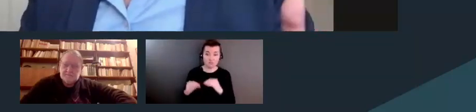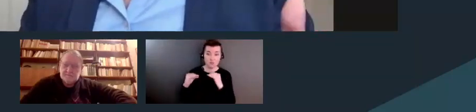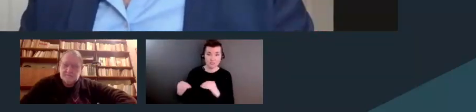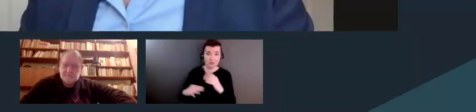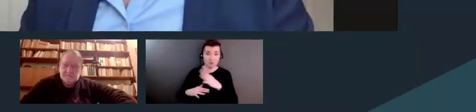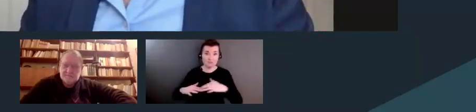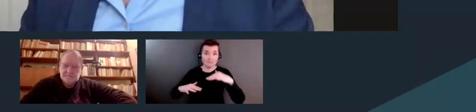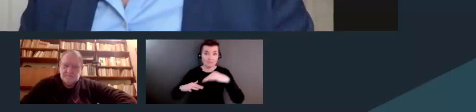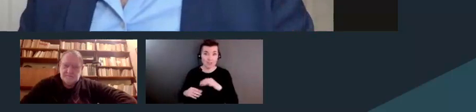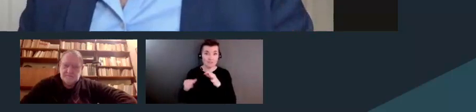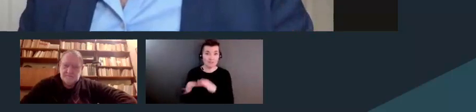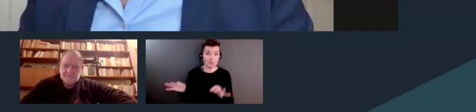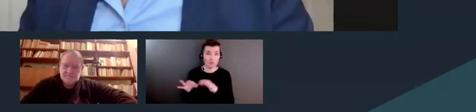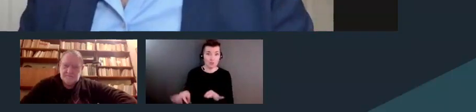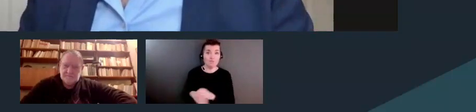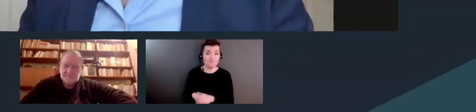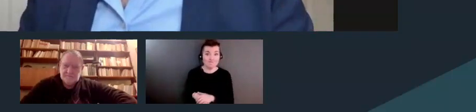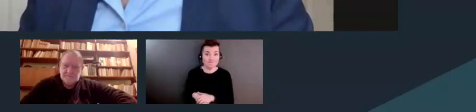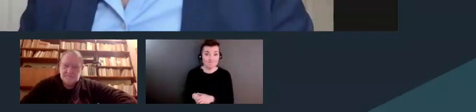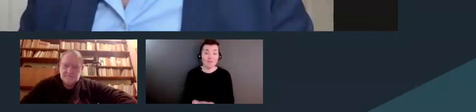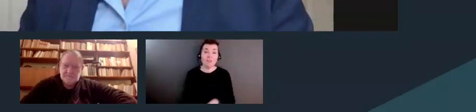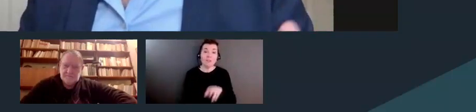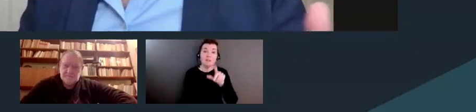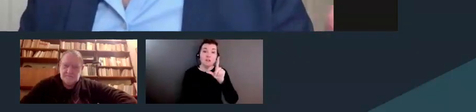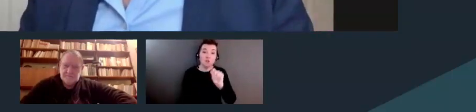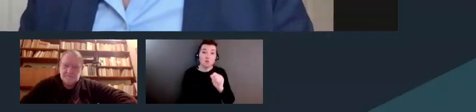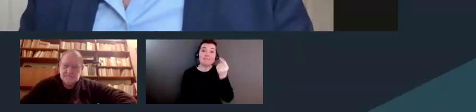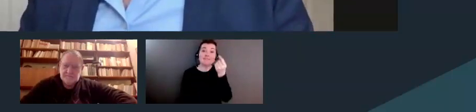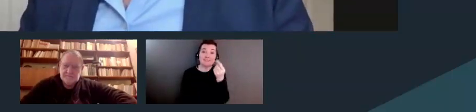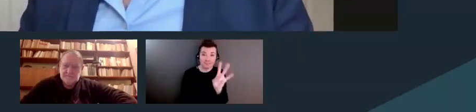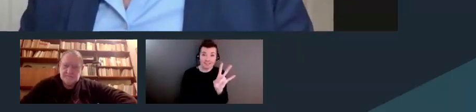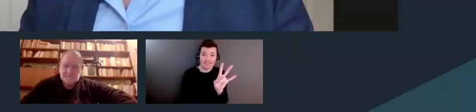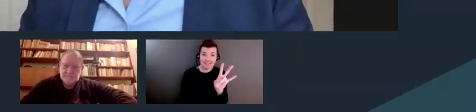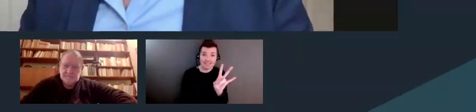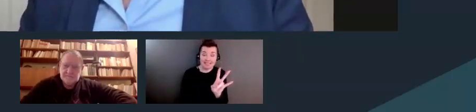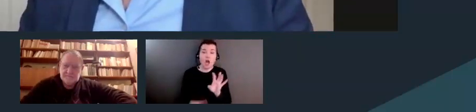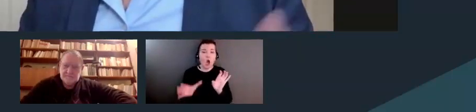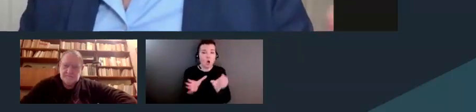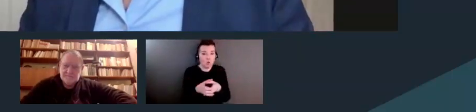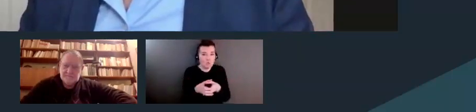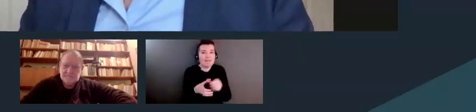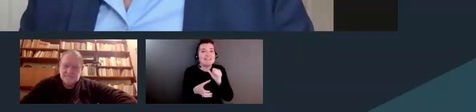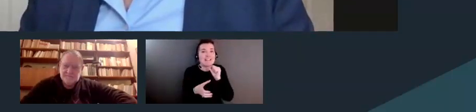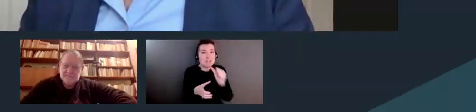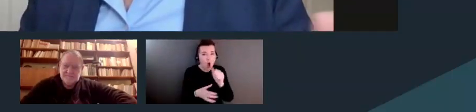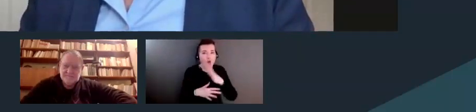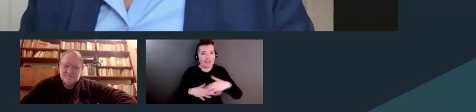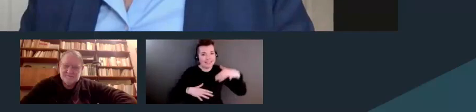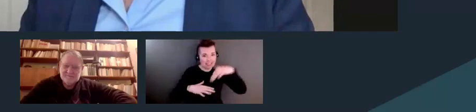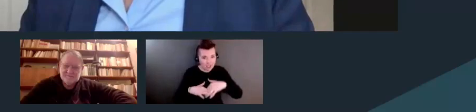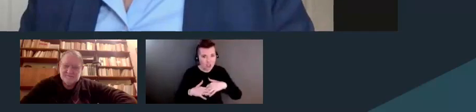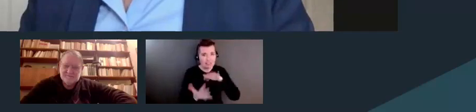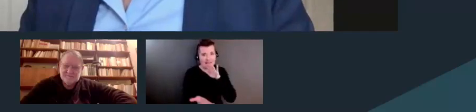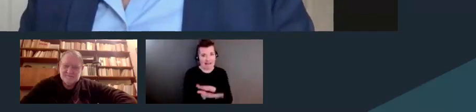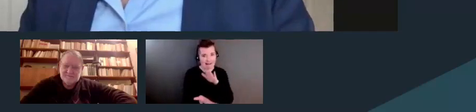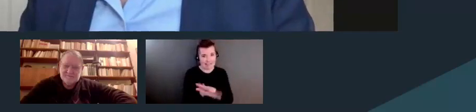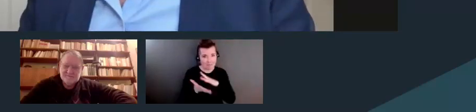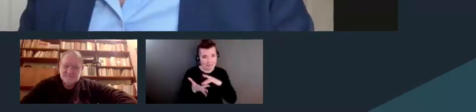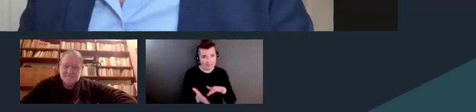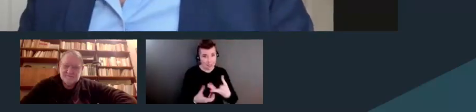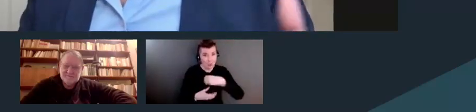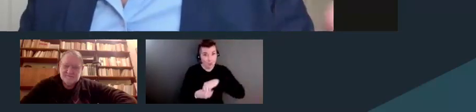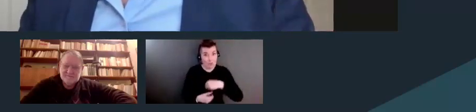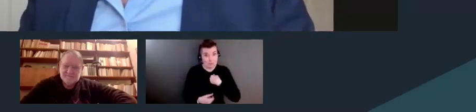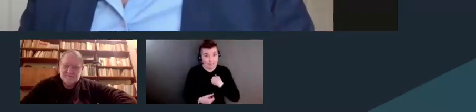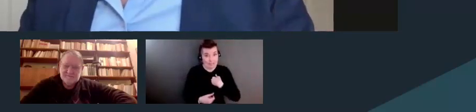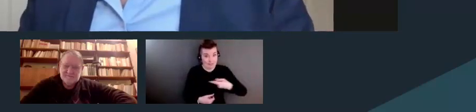said, in 2017, a group of non-Indigenous academics, that includes the people on this panel,